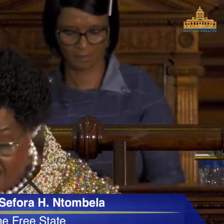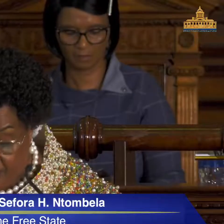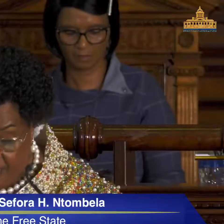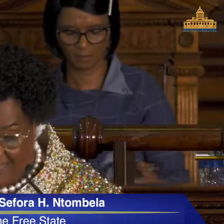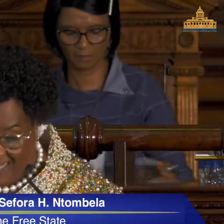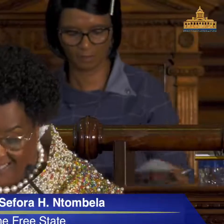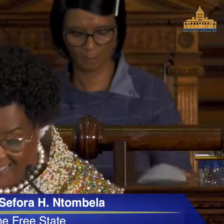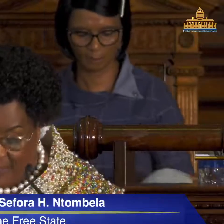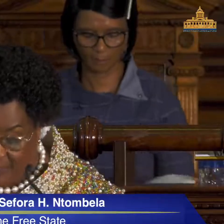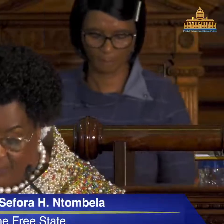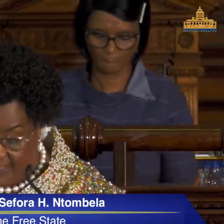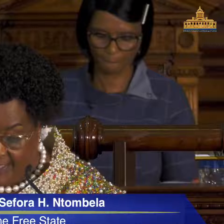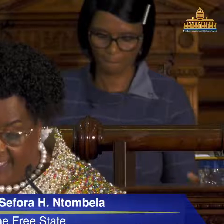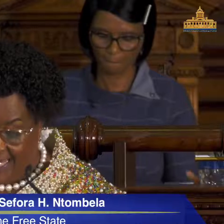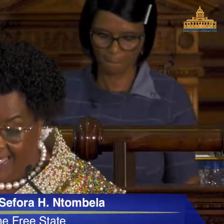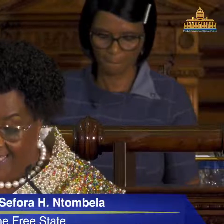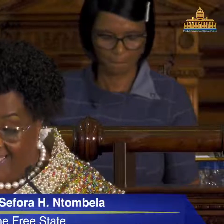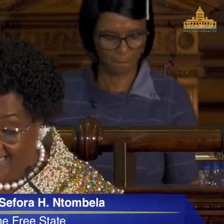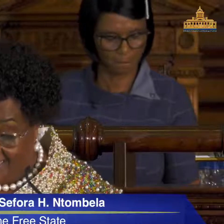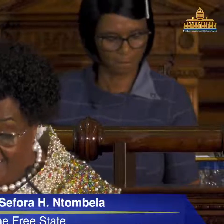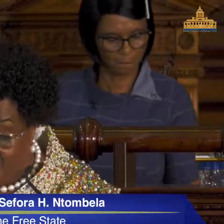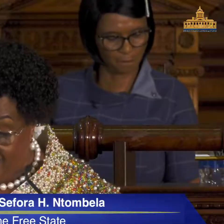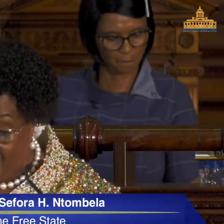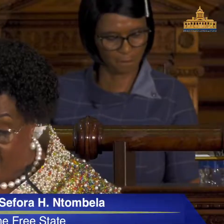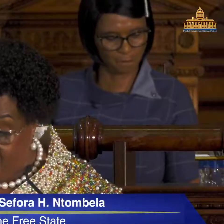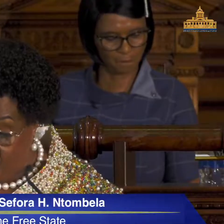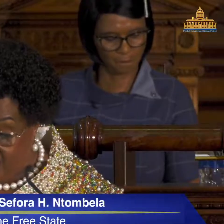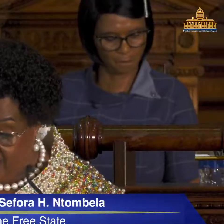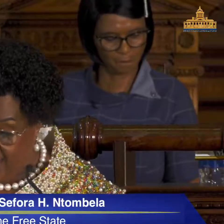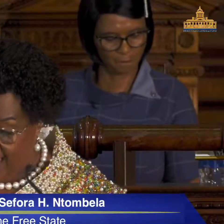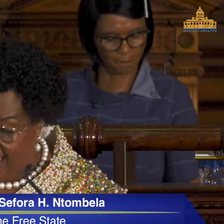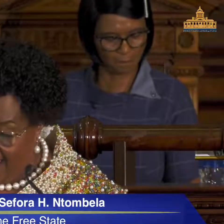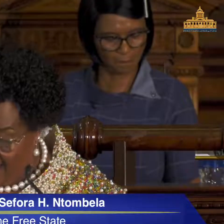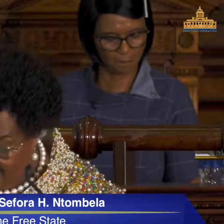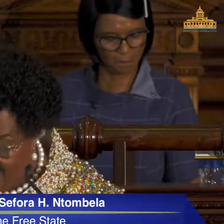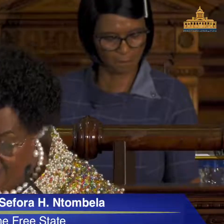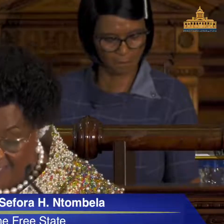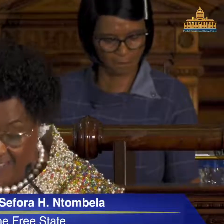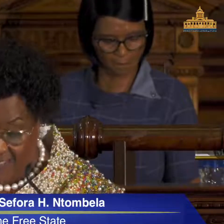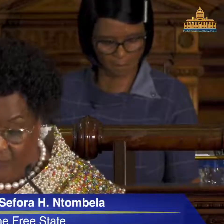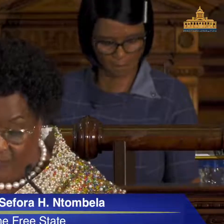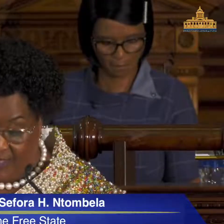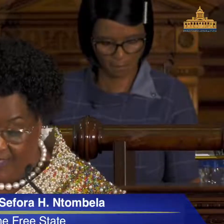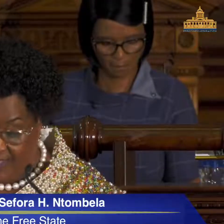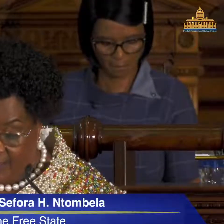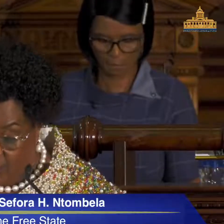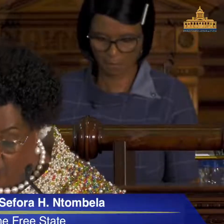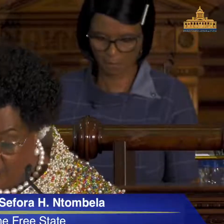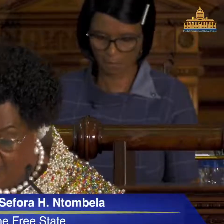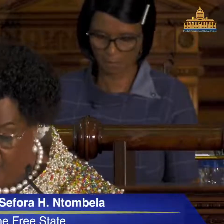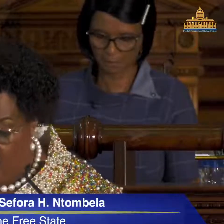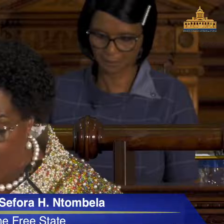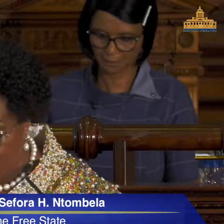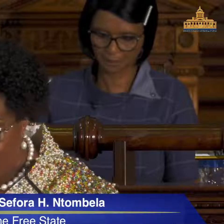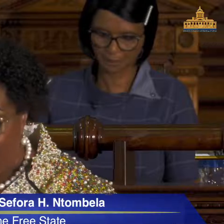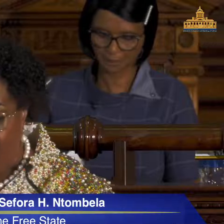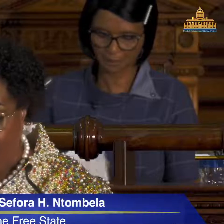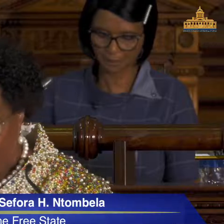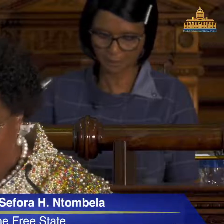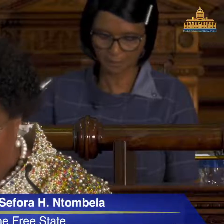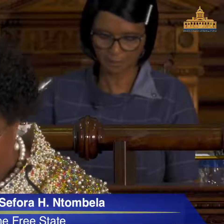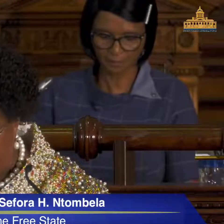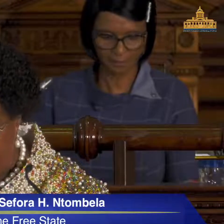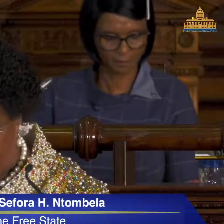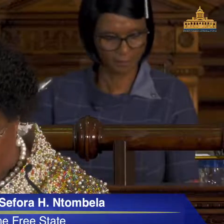strategic priorities, integrated planning approaches, and budgeting processes, including